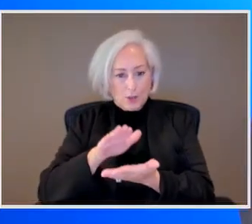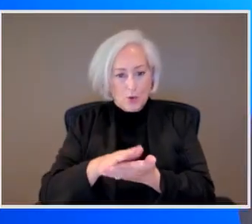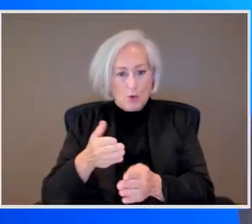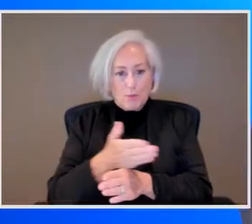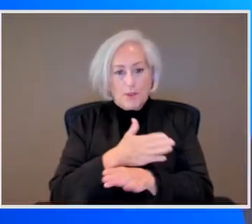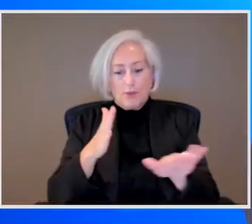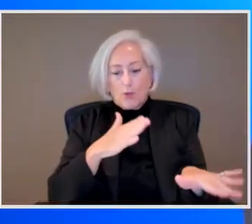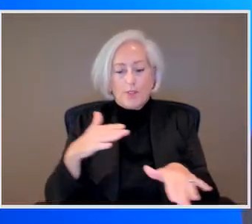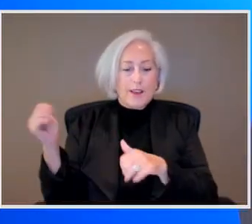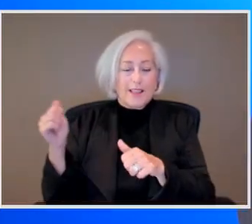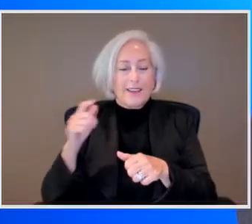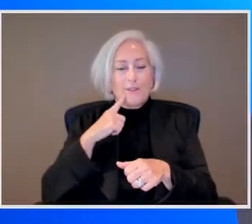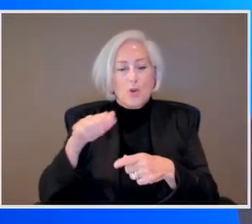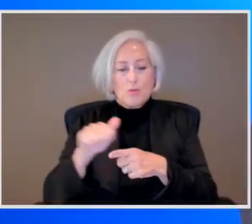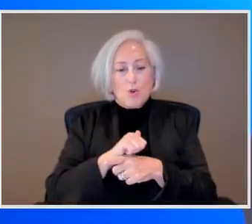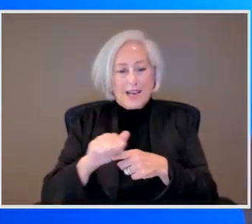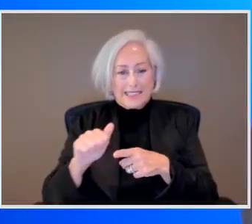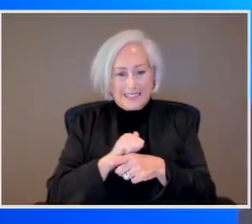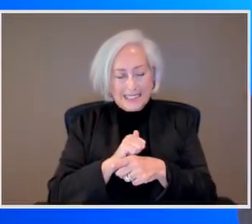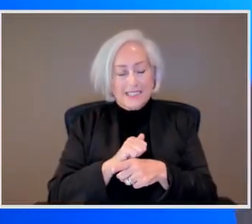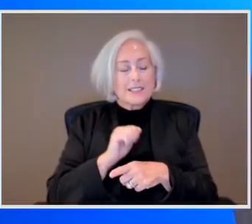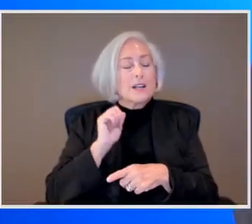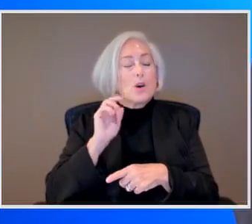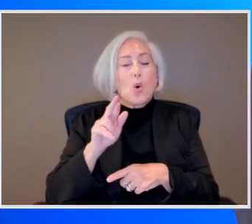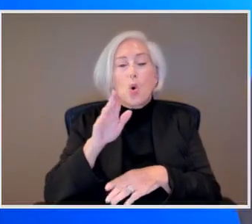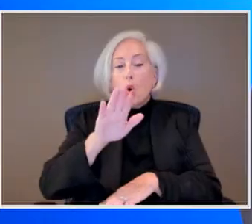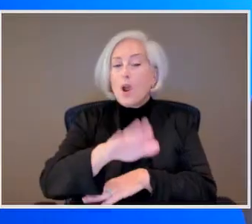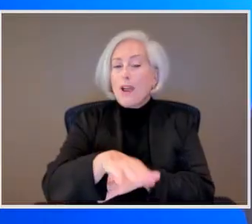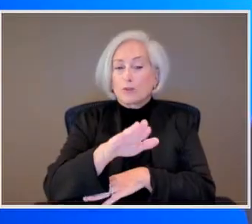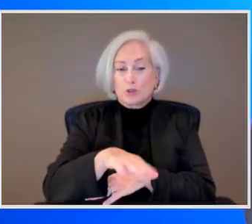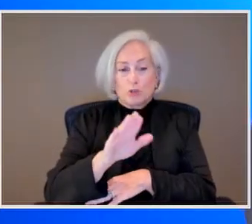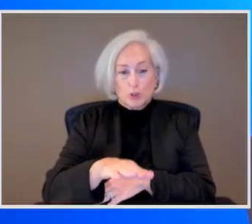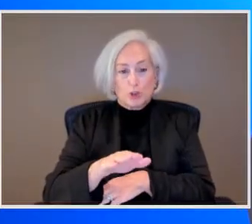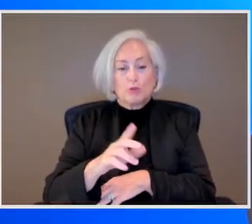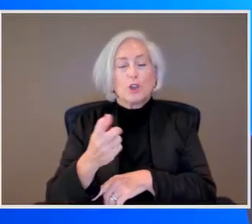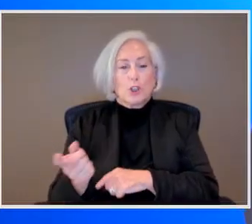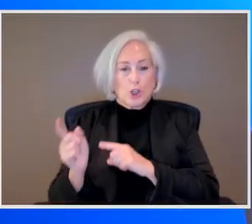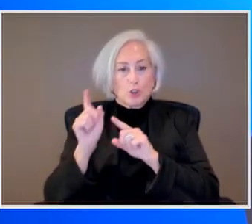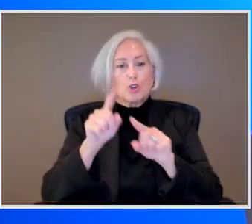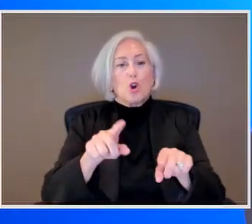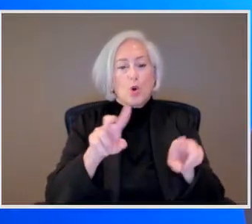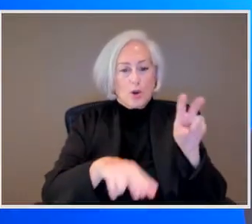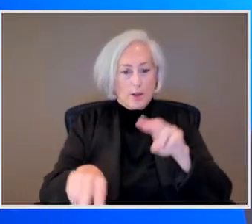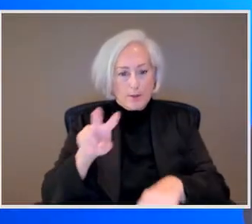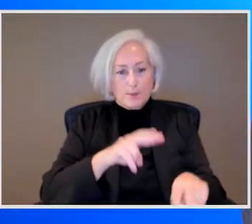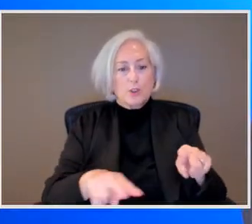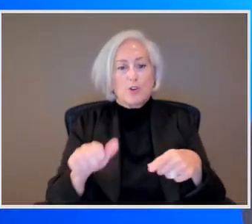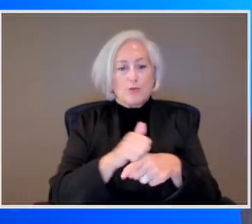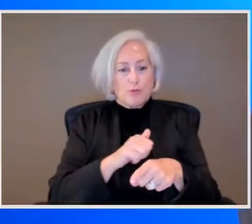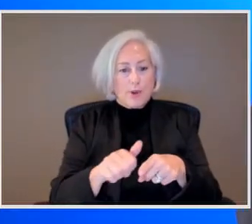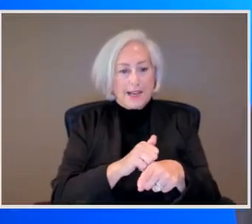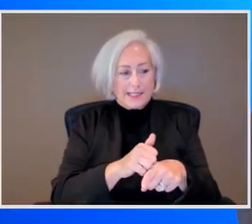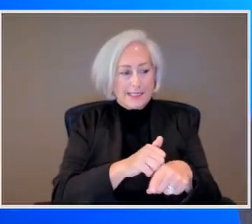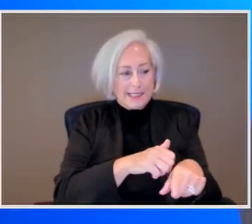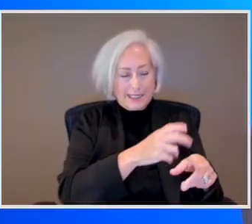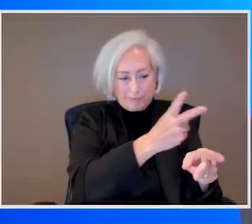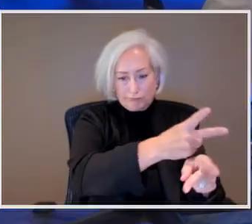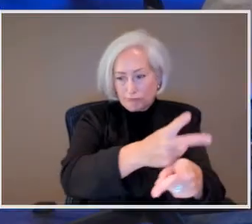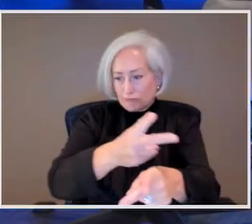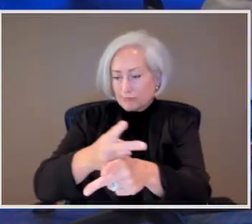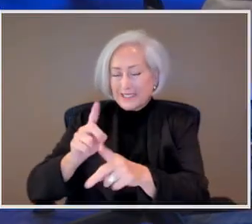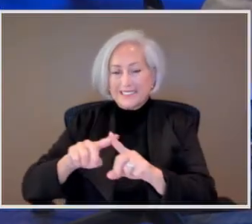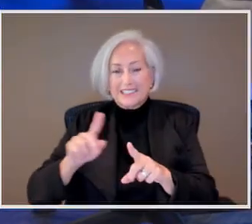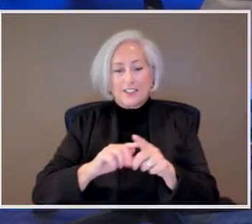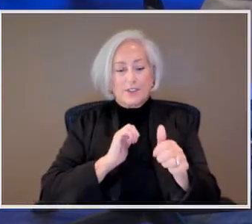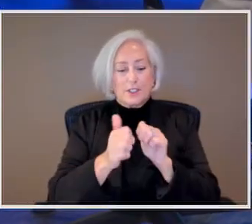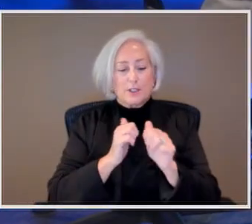to practice, and then of an afternoon go out and observe practices and cover the different sports throughout the year. The games, so